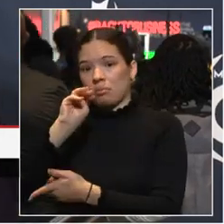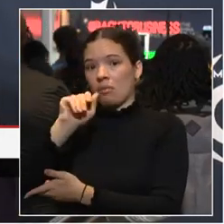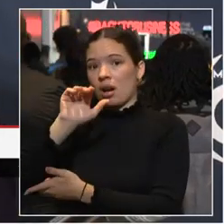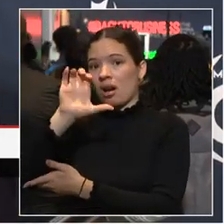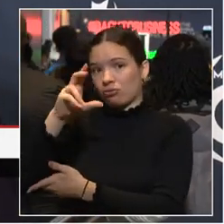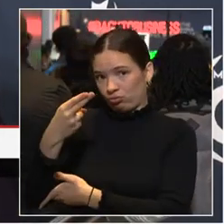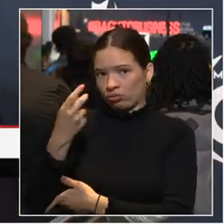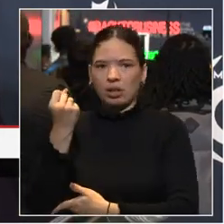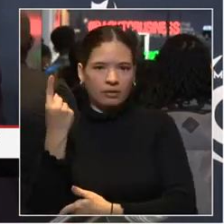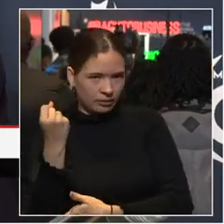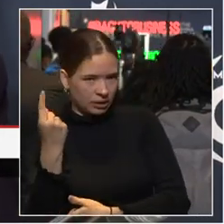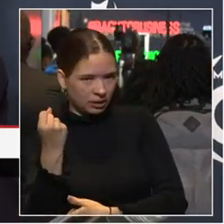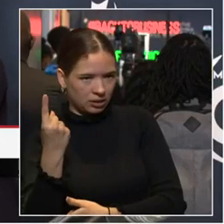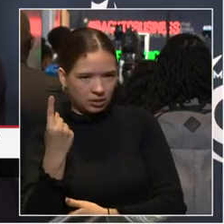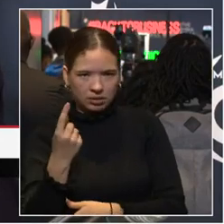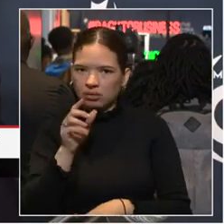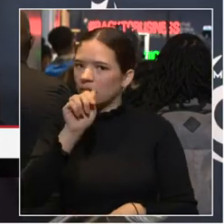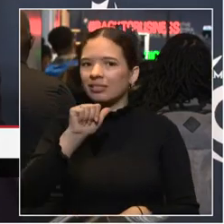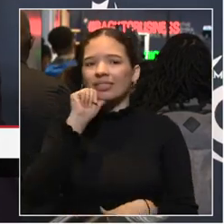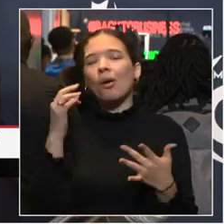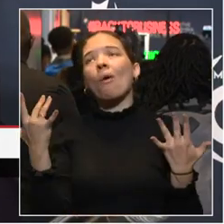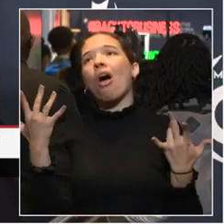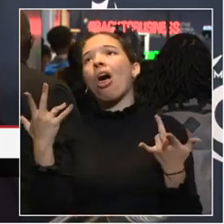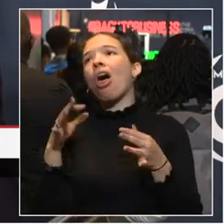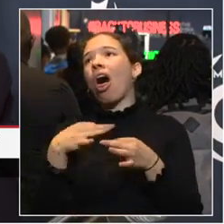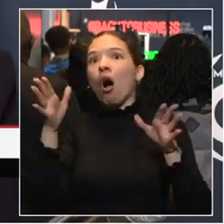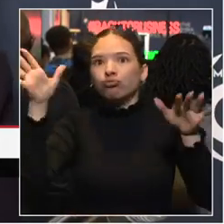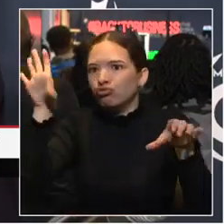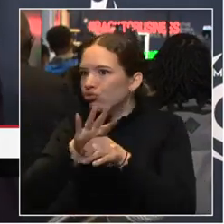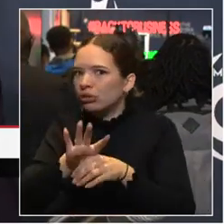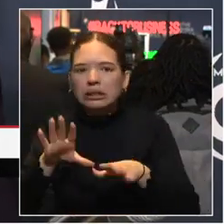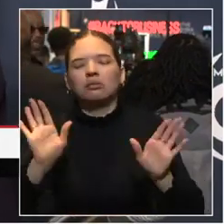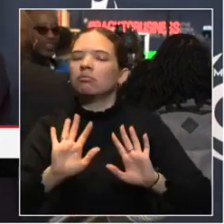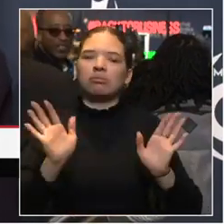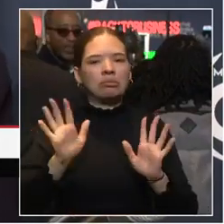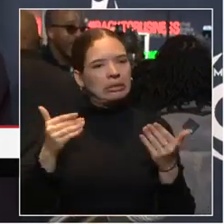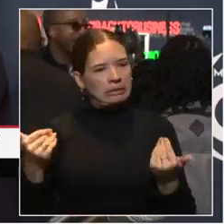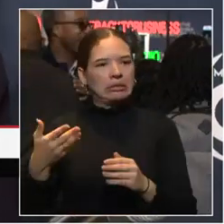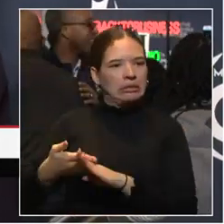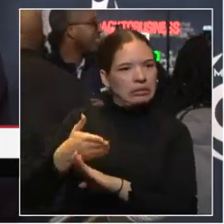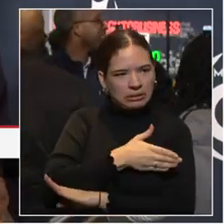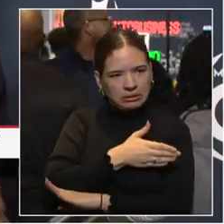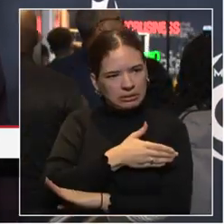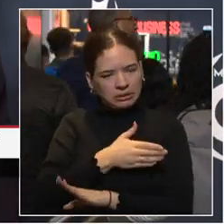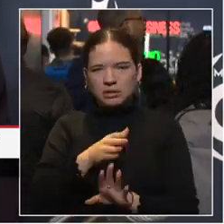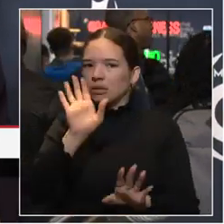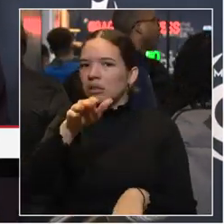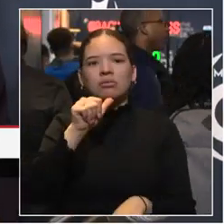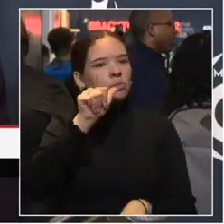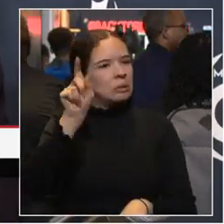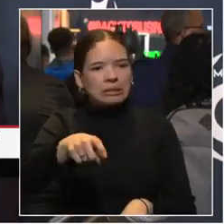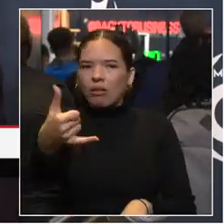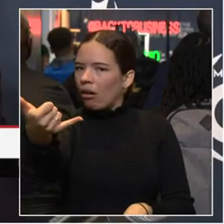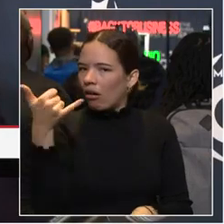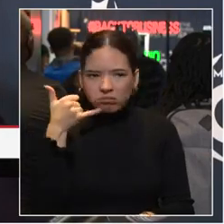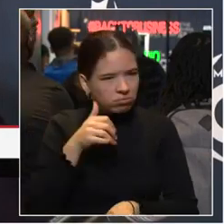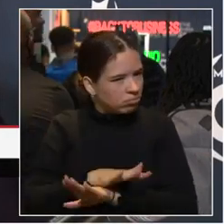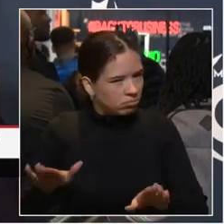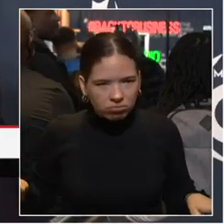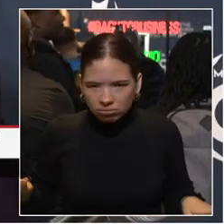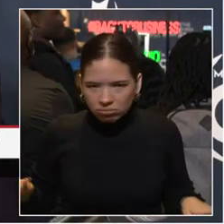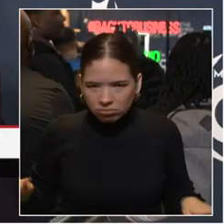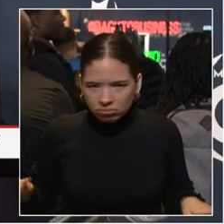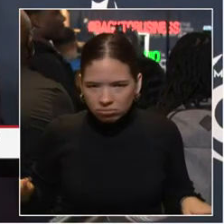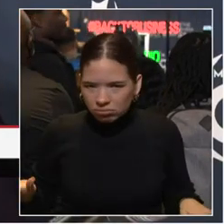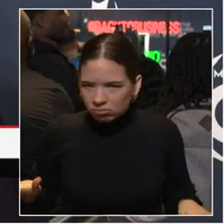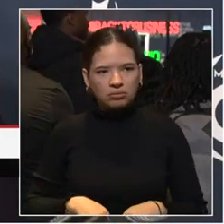till March 12th to start calling around folks to say, hey, I missed the deadline. Because we want to give you every opportunity